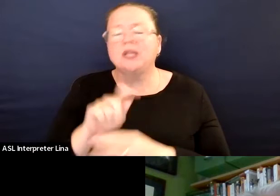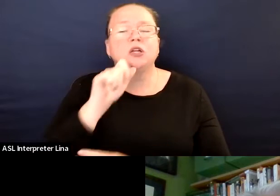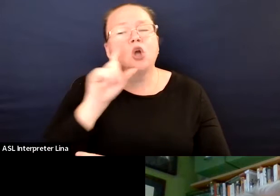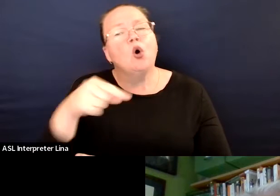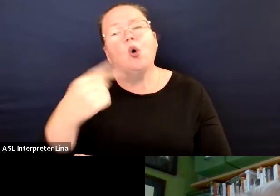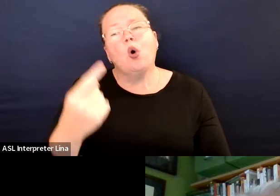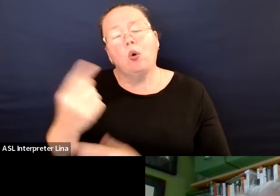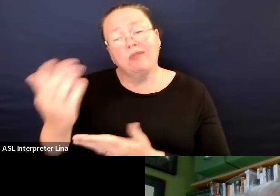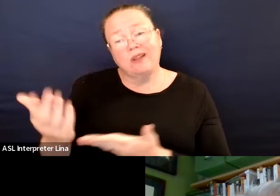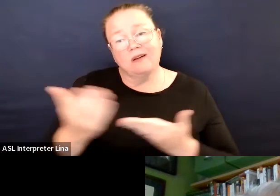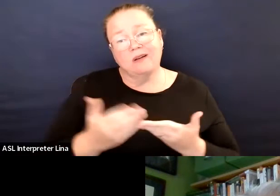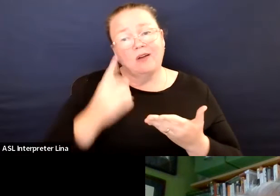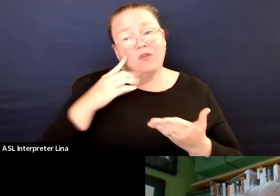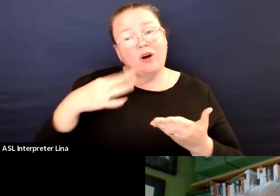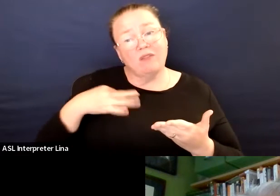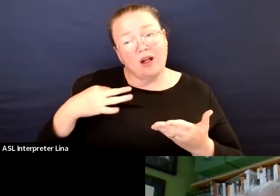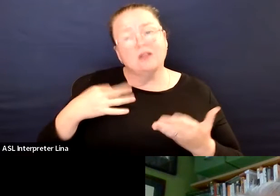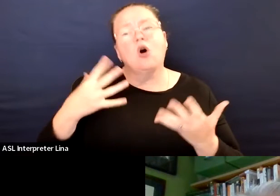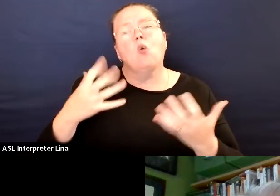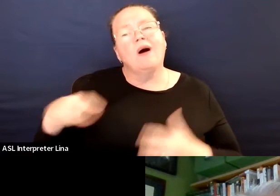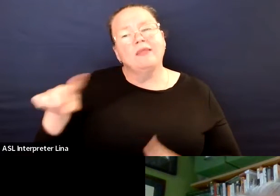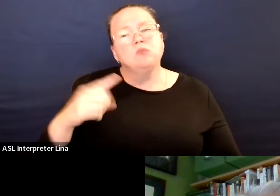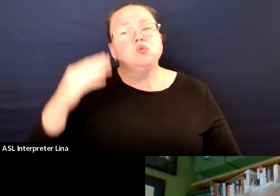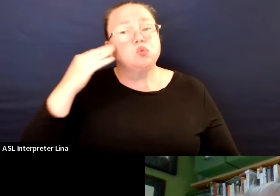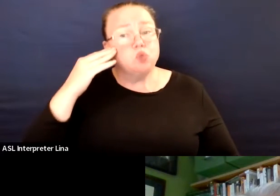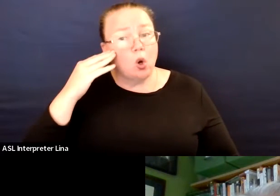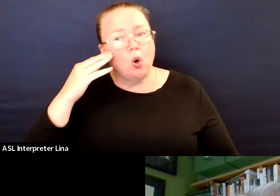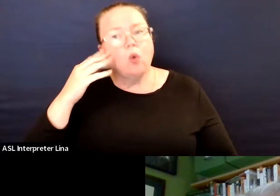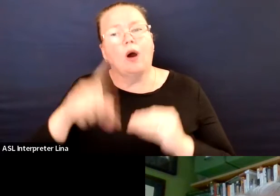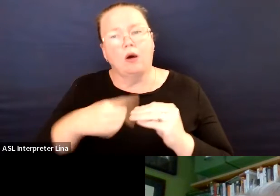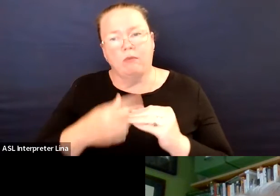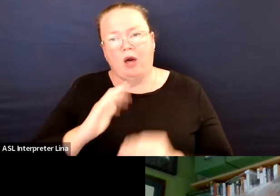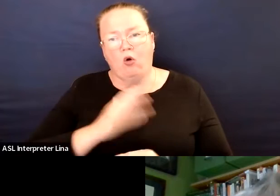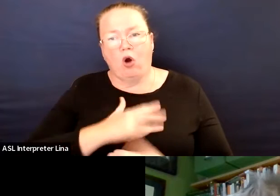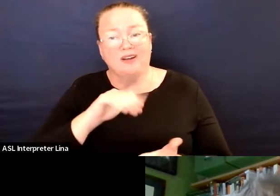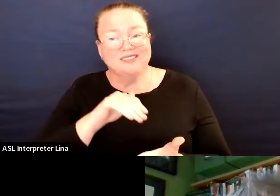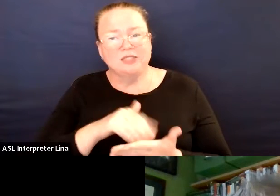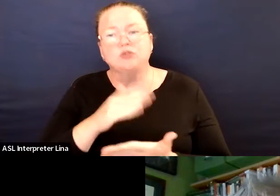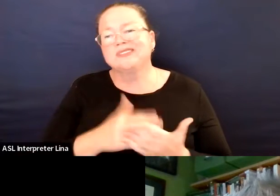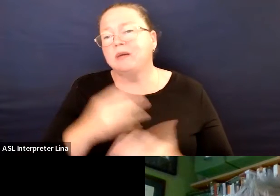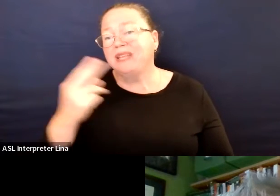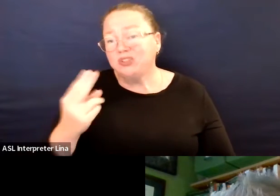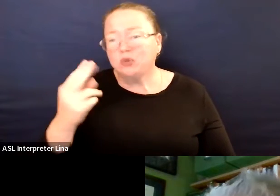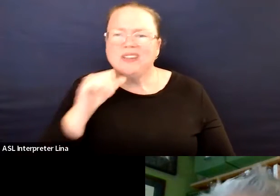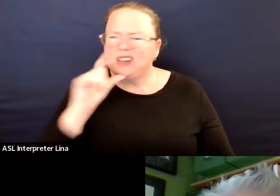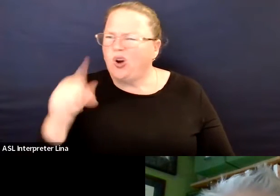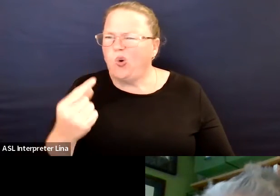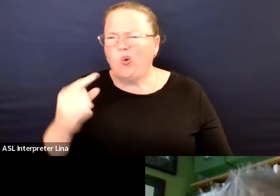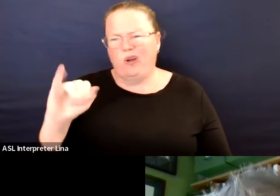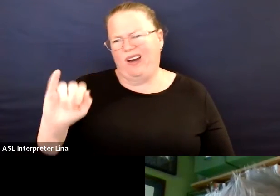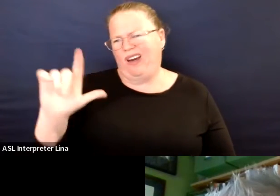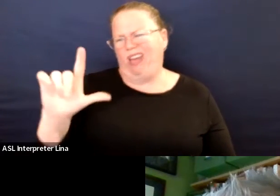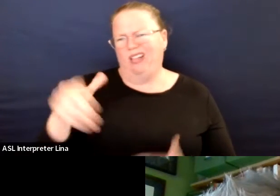bringing them in to volunteer, but we want them to know about our center as well. Even a little bit about the history of our center, not just IL